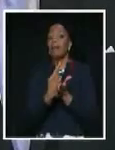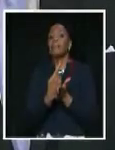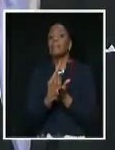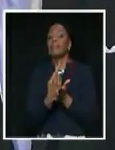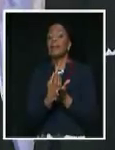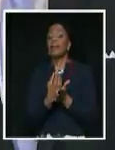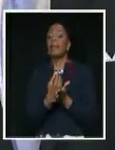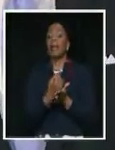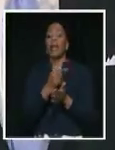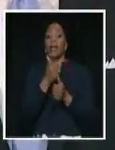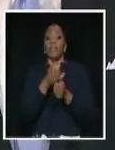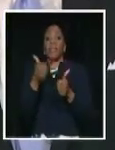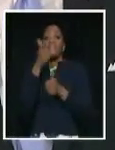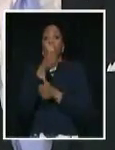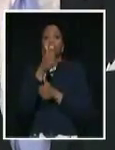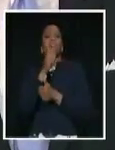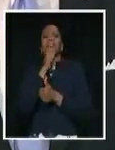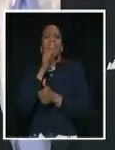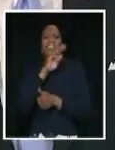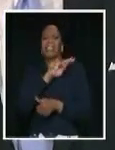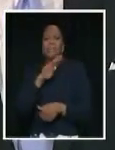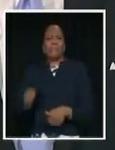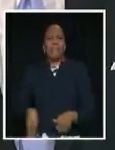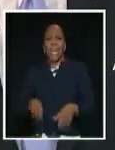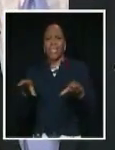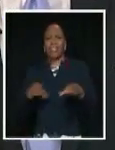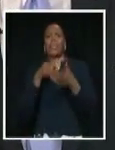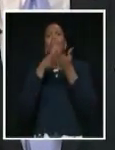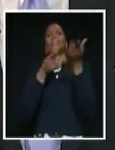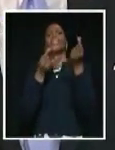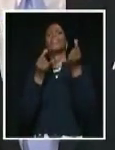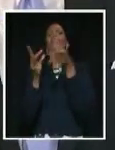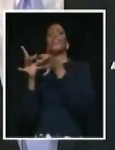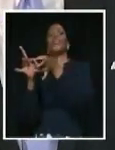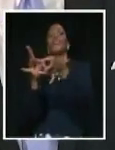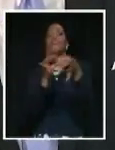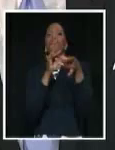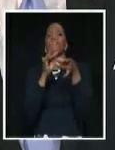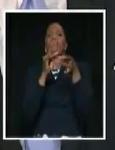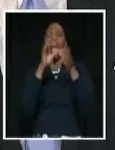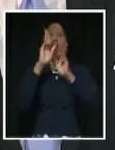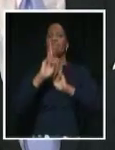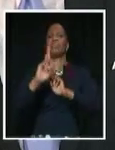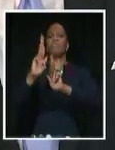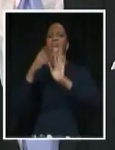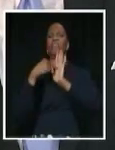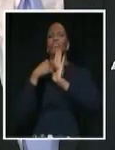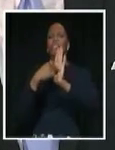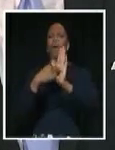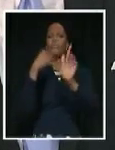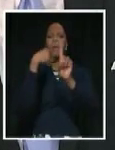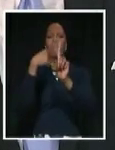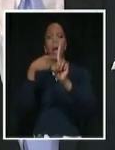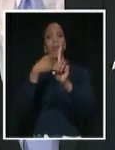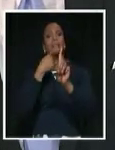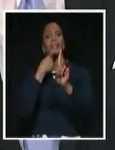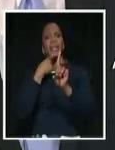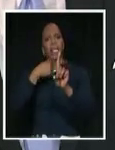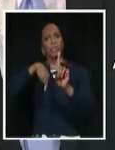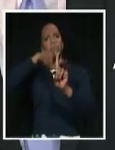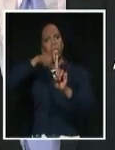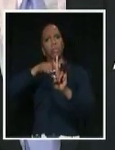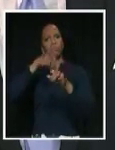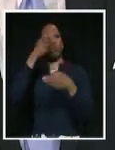mayor does. A mayor unifies. A mayor shows respect. A mayor makes sure we set a positive tone in the city. We have to do tough things in city